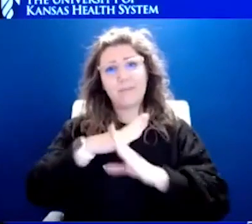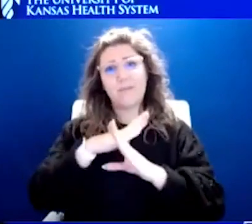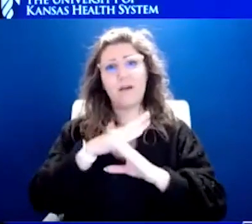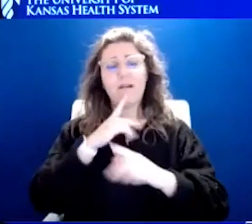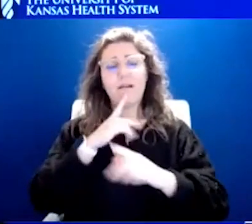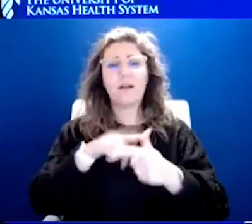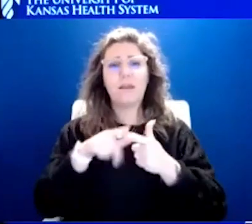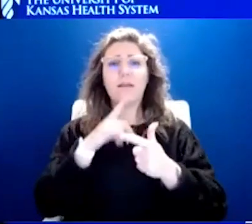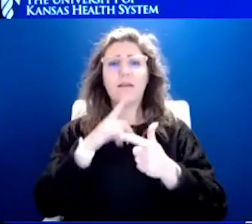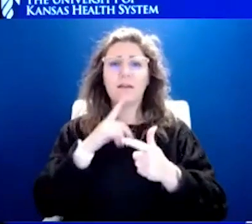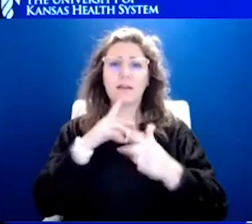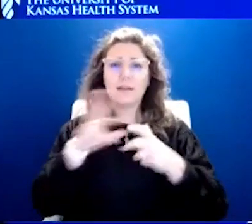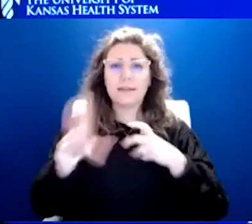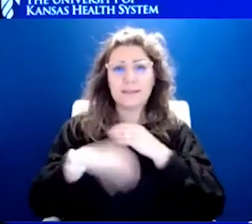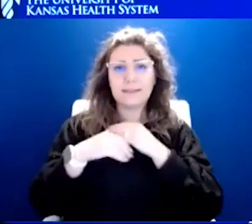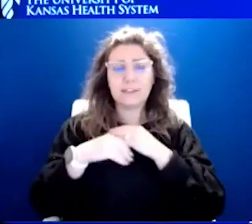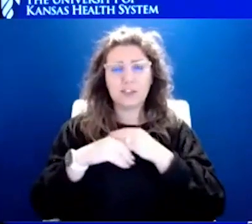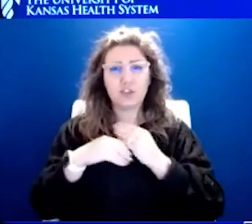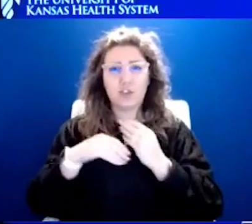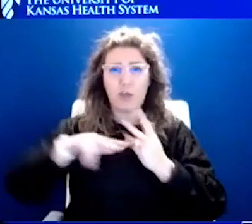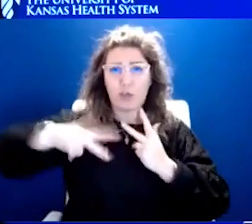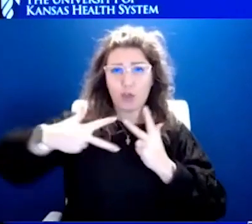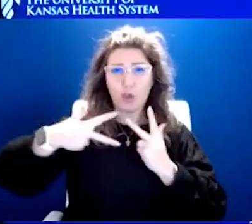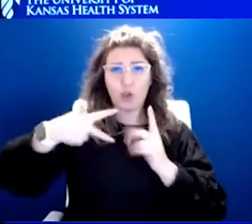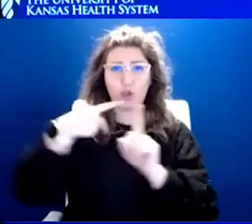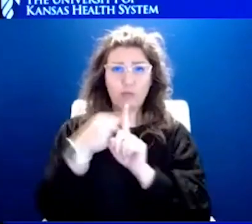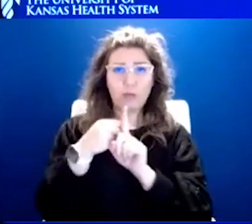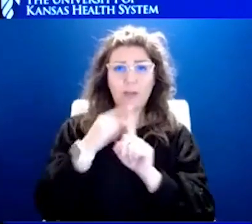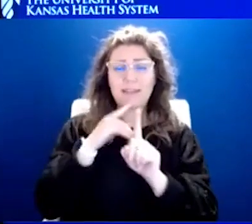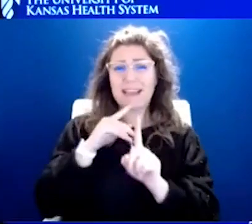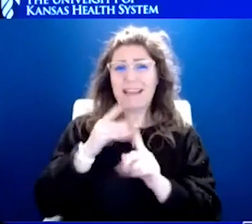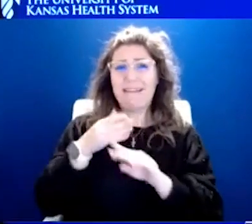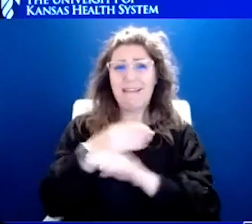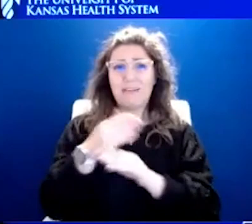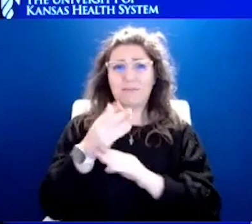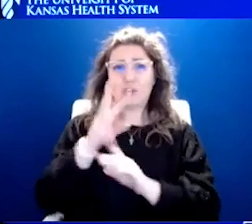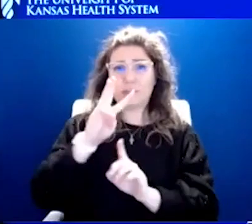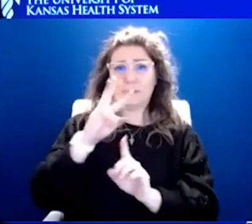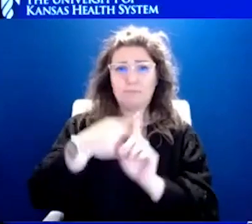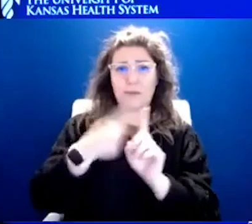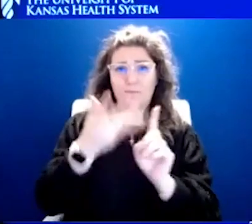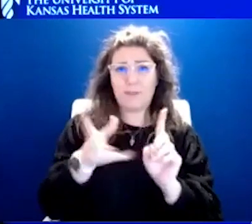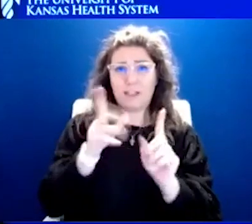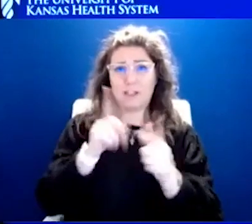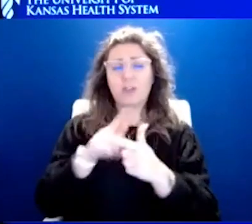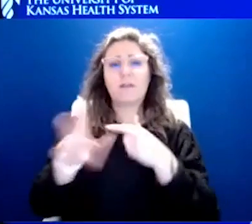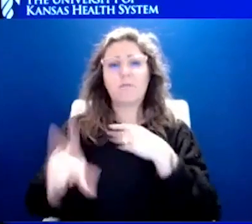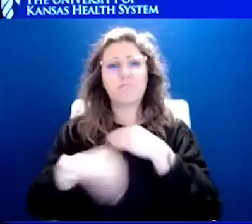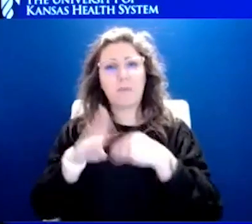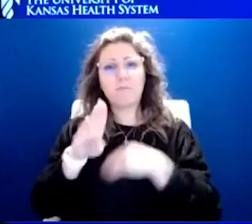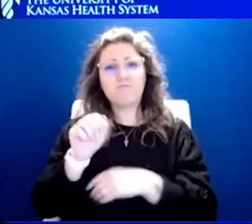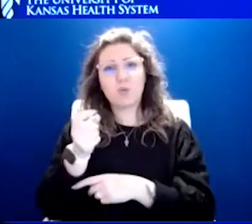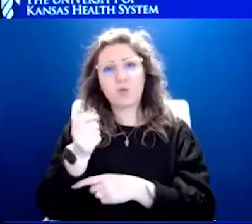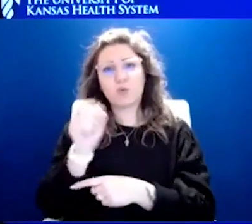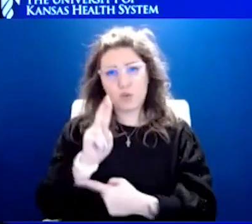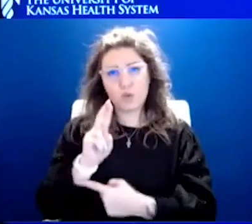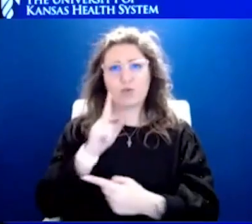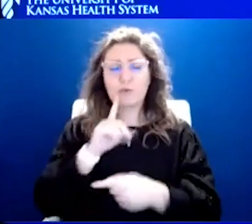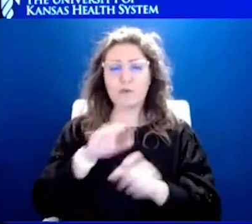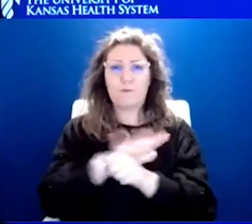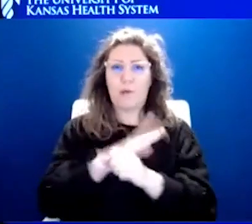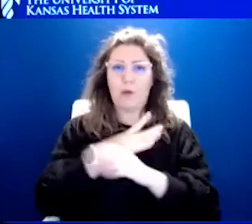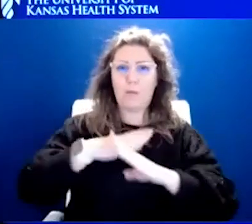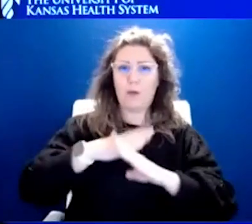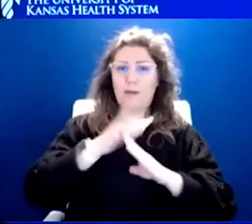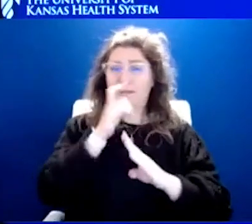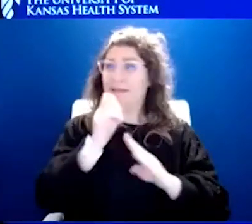additional dose, that third dose at that 6 months or more, really helps to provide that boost to that full immunity. So it's unclear exactly why. I'm sure there